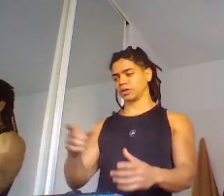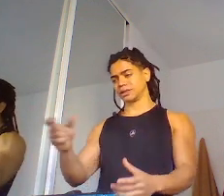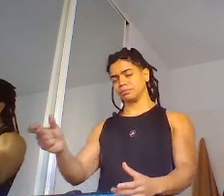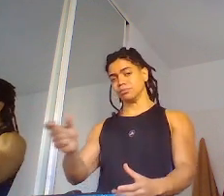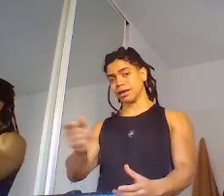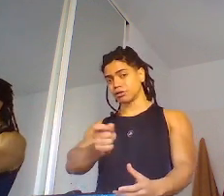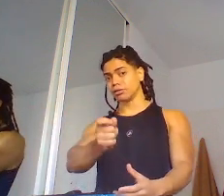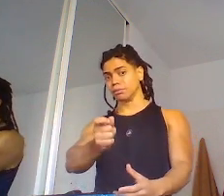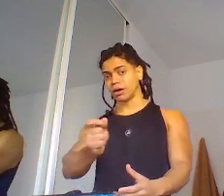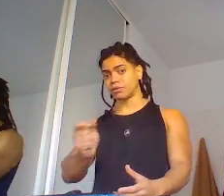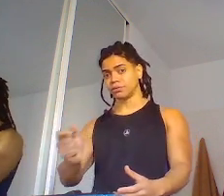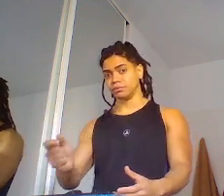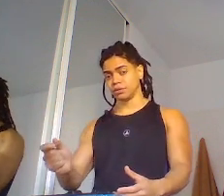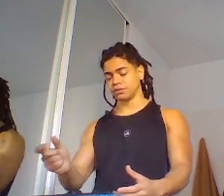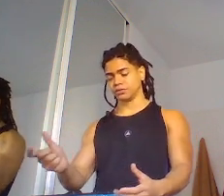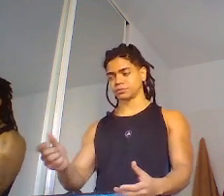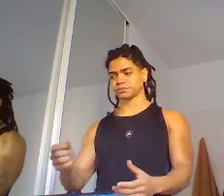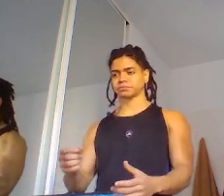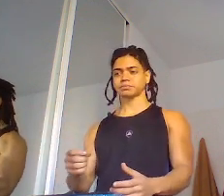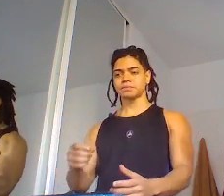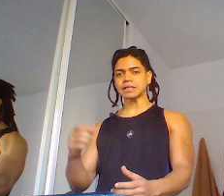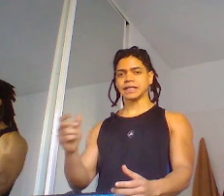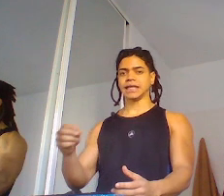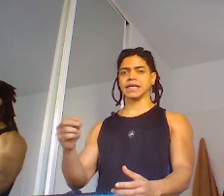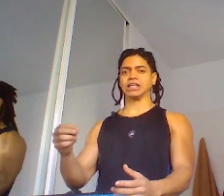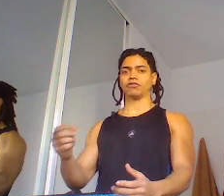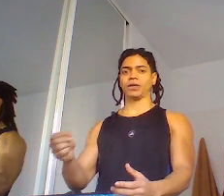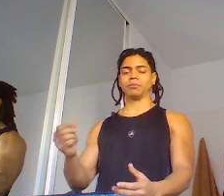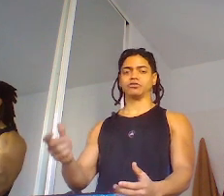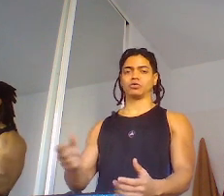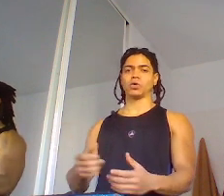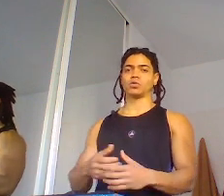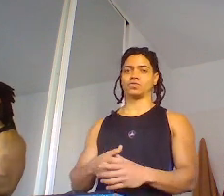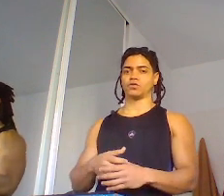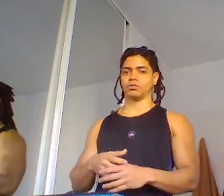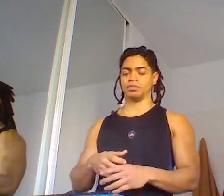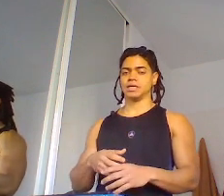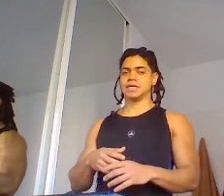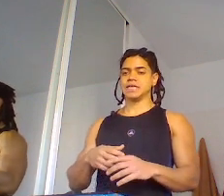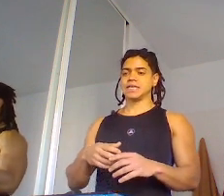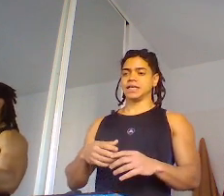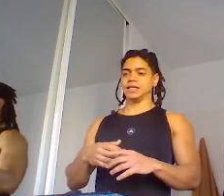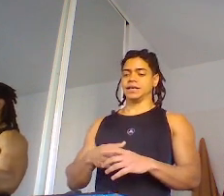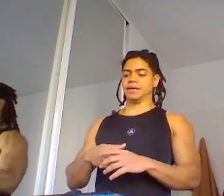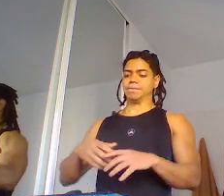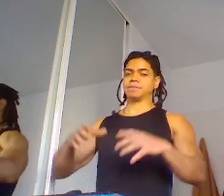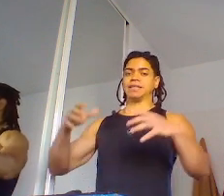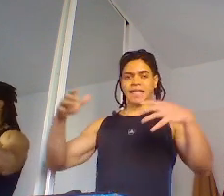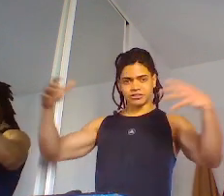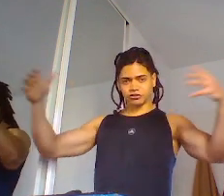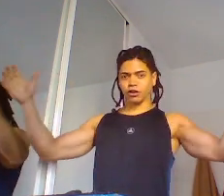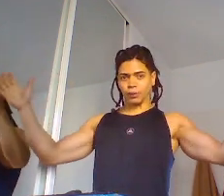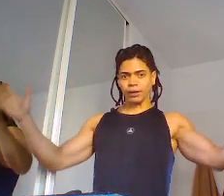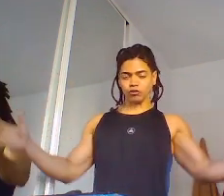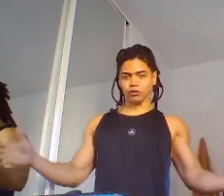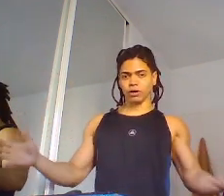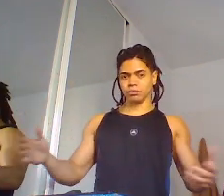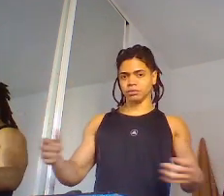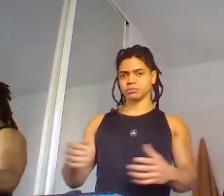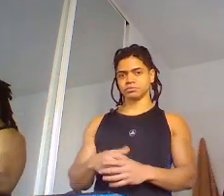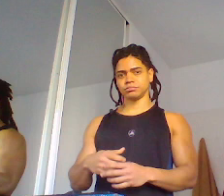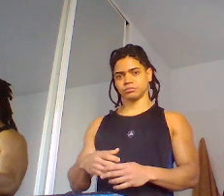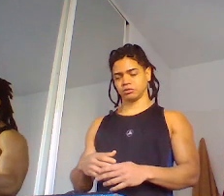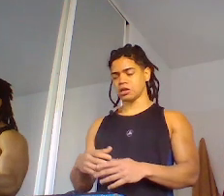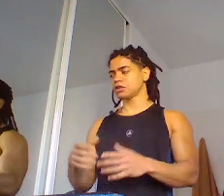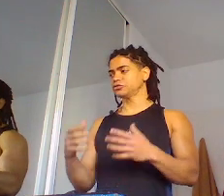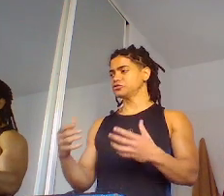Alright, so for example, Michael Buffer, and it is famous quote from Let's Get Ready to